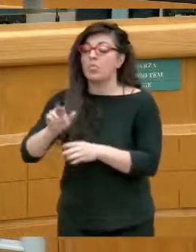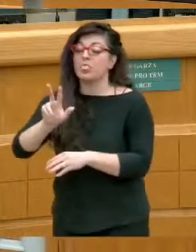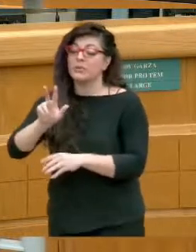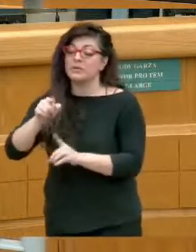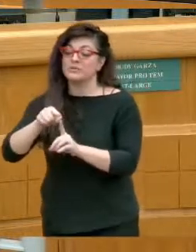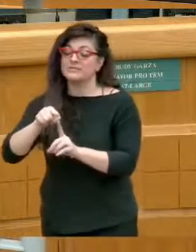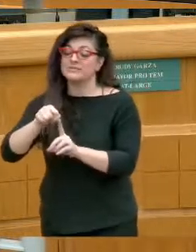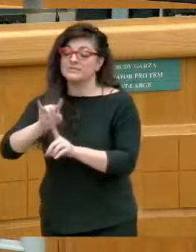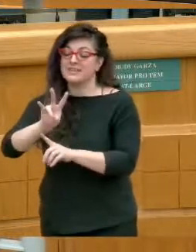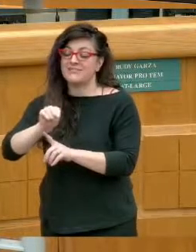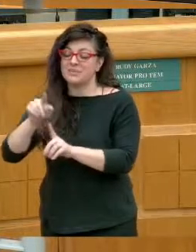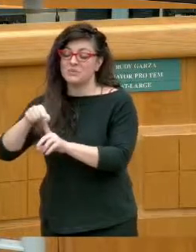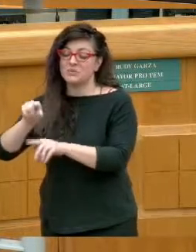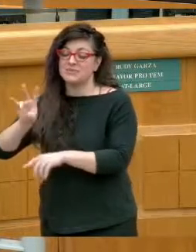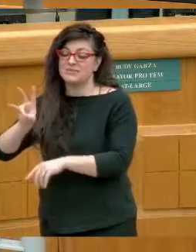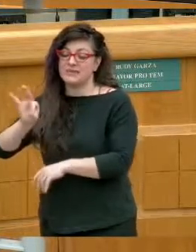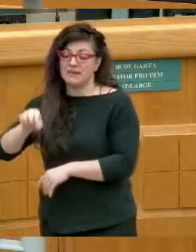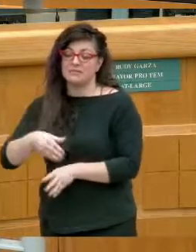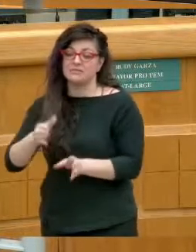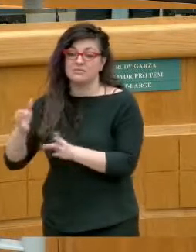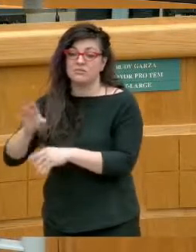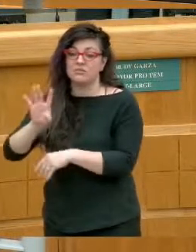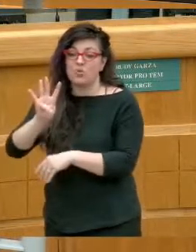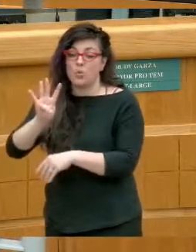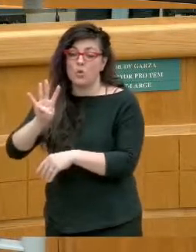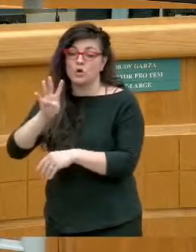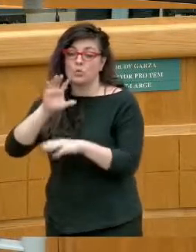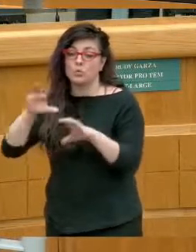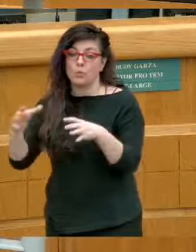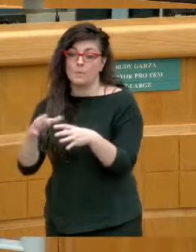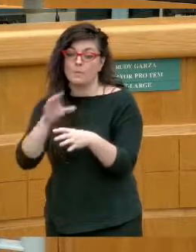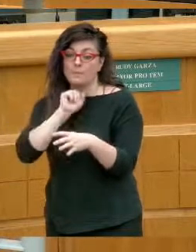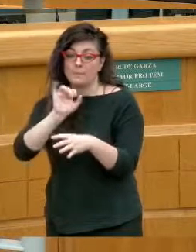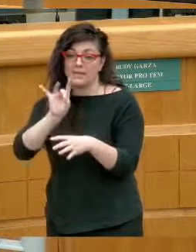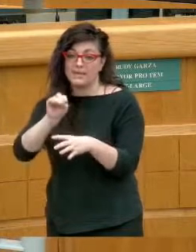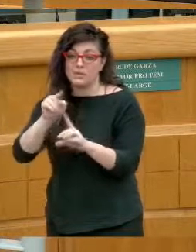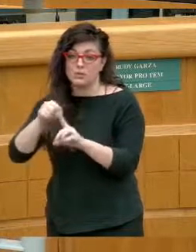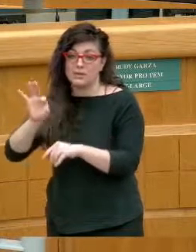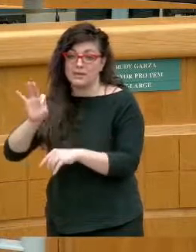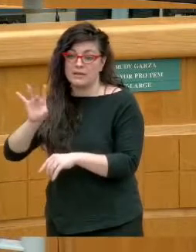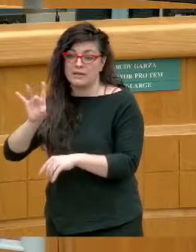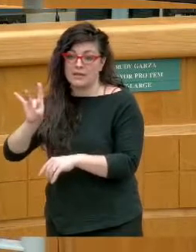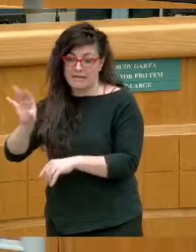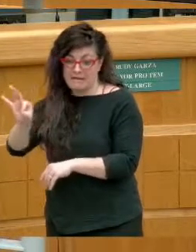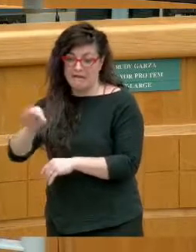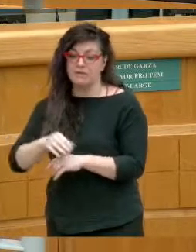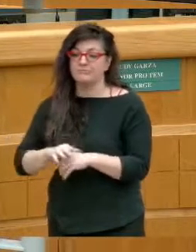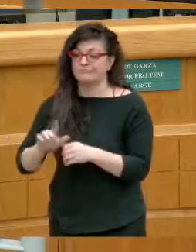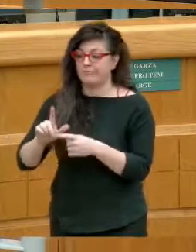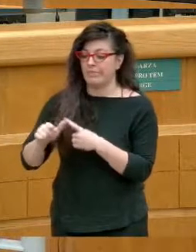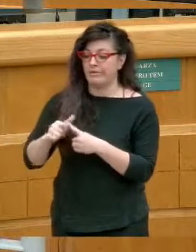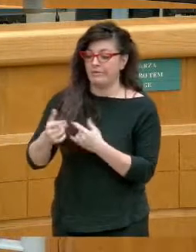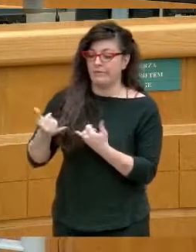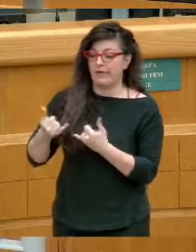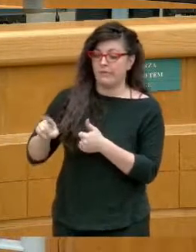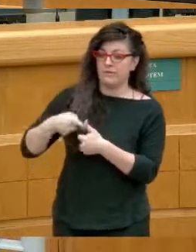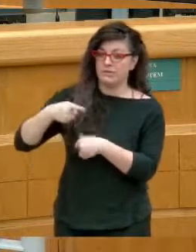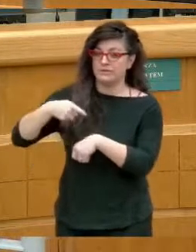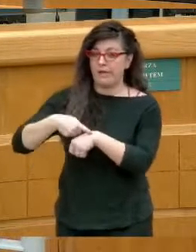4 in the 80 to 89 age group, and then 1, and this is the first time we've had a count in this group, in